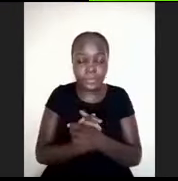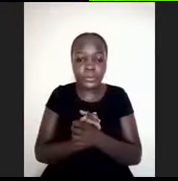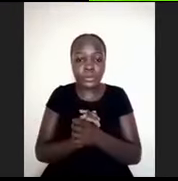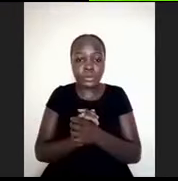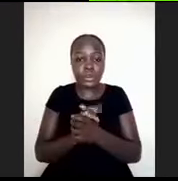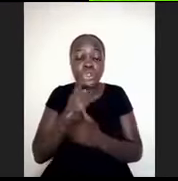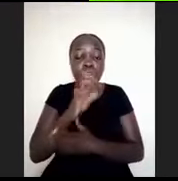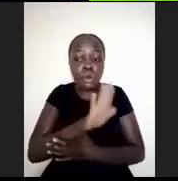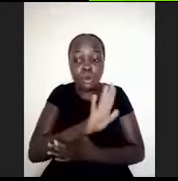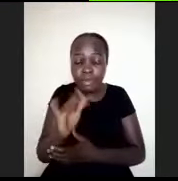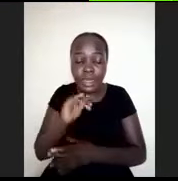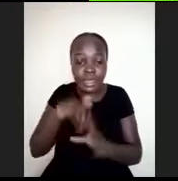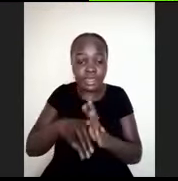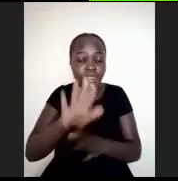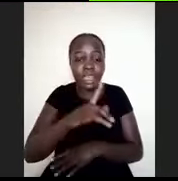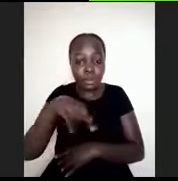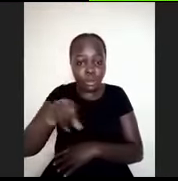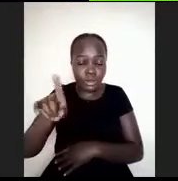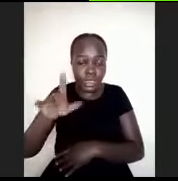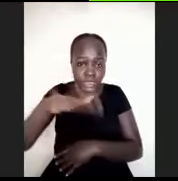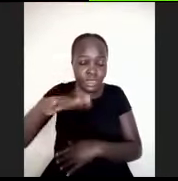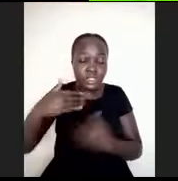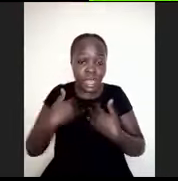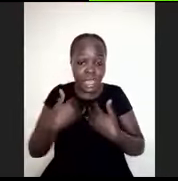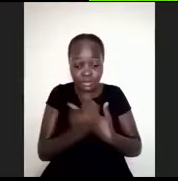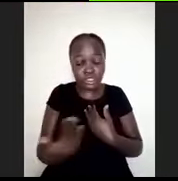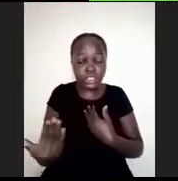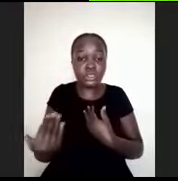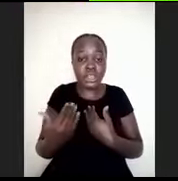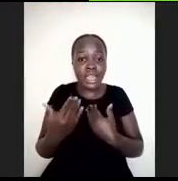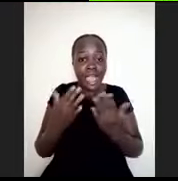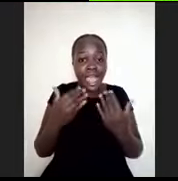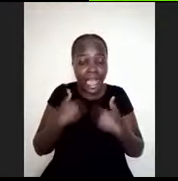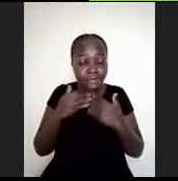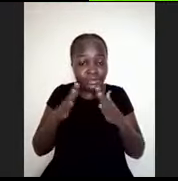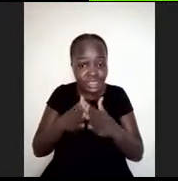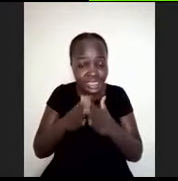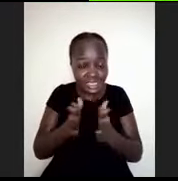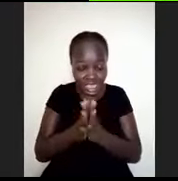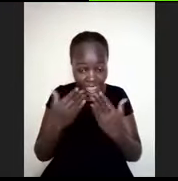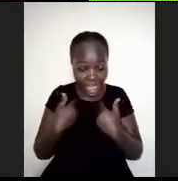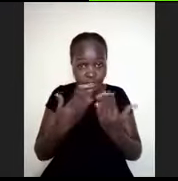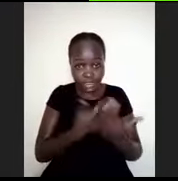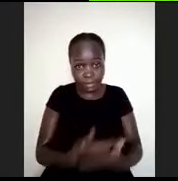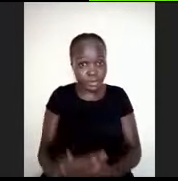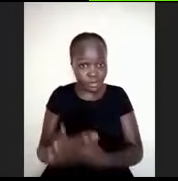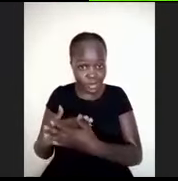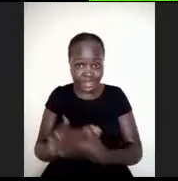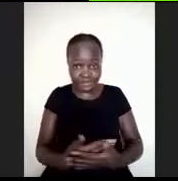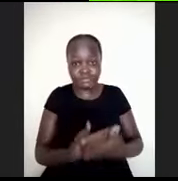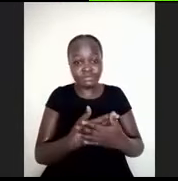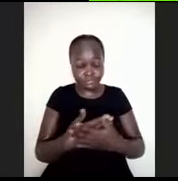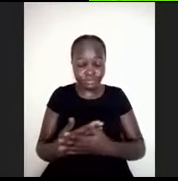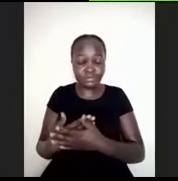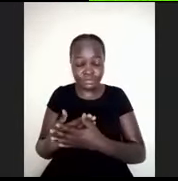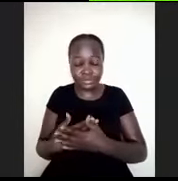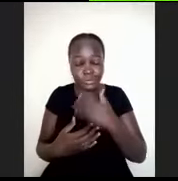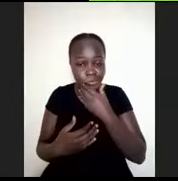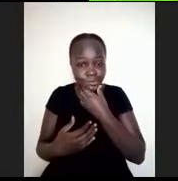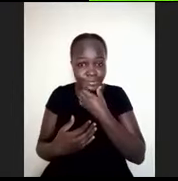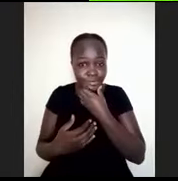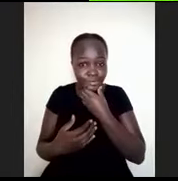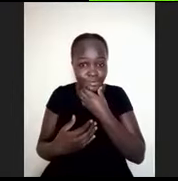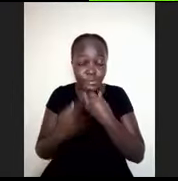right place to have these babies, to have the sex and to have the babies. Okay? So what happens?